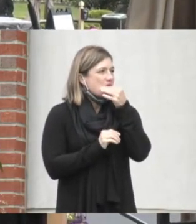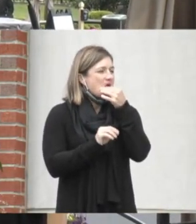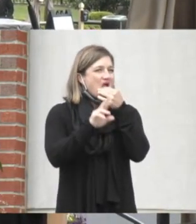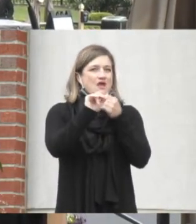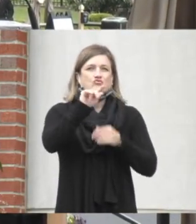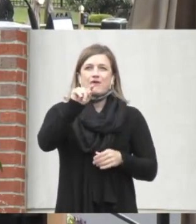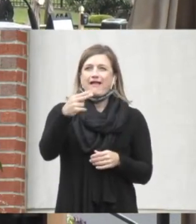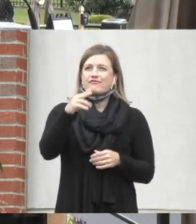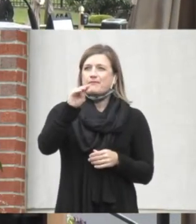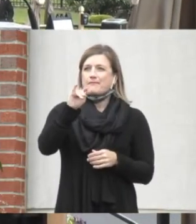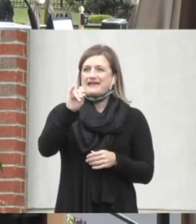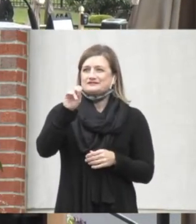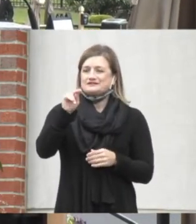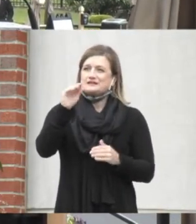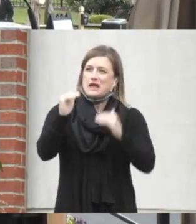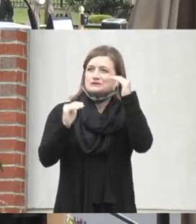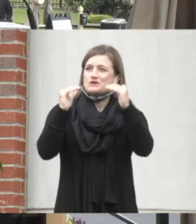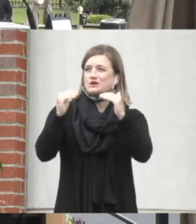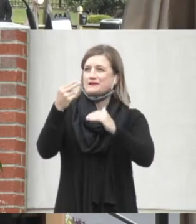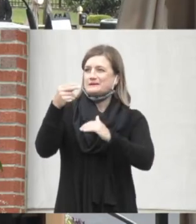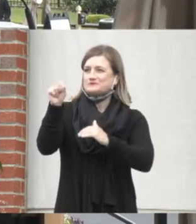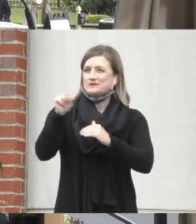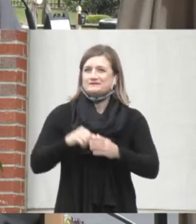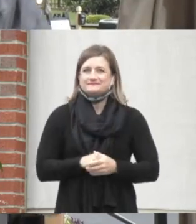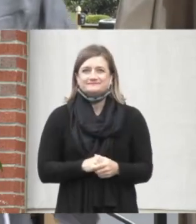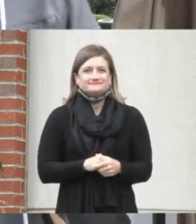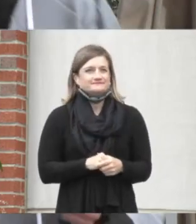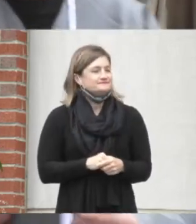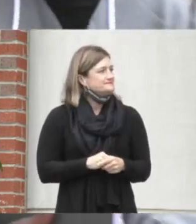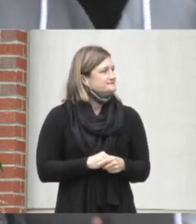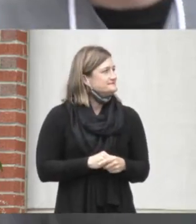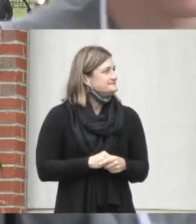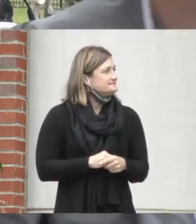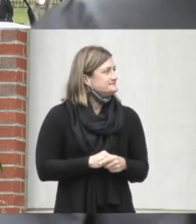Ralph Mason, Adult High School.